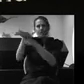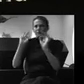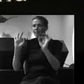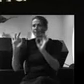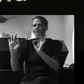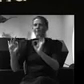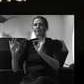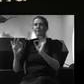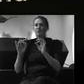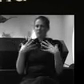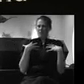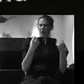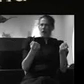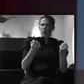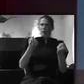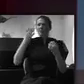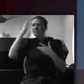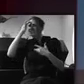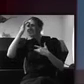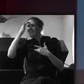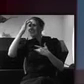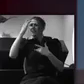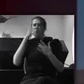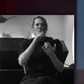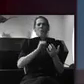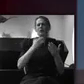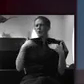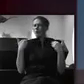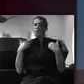good or top or bad condition.